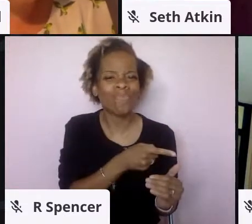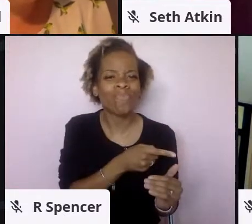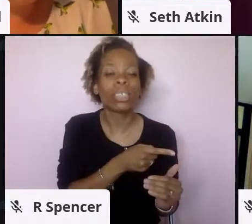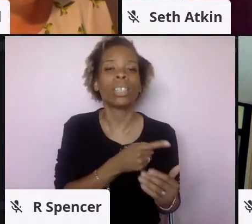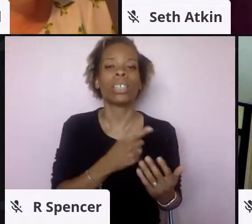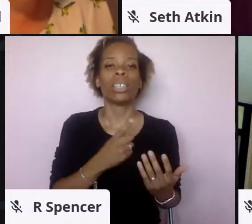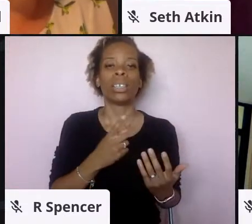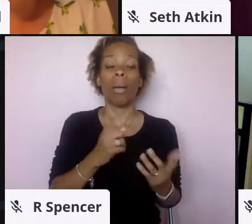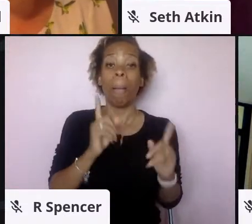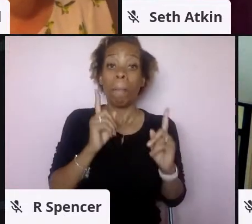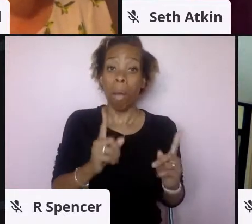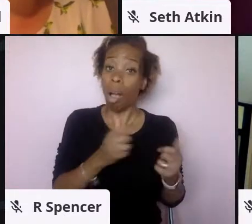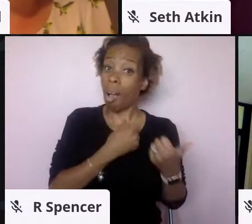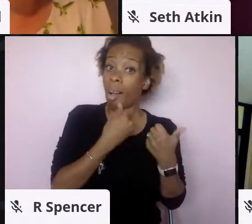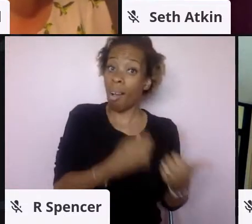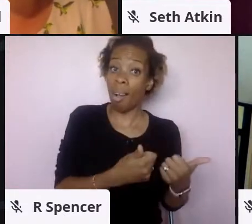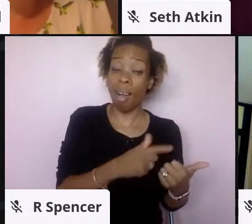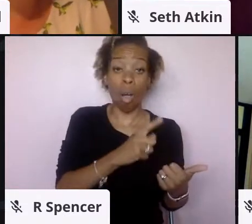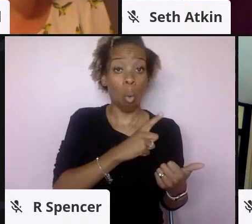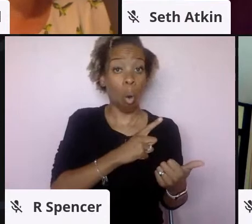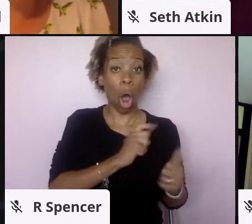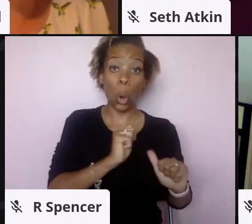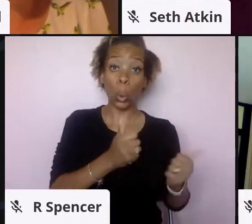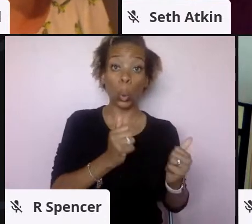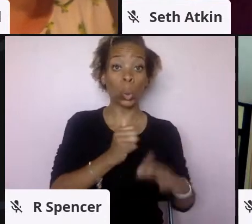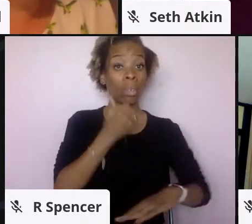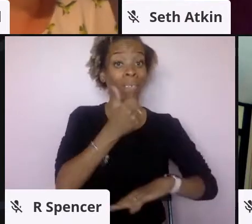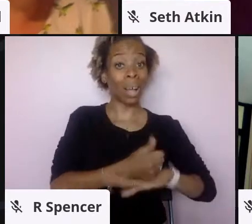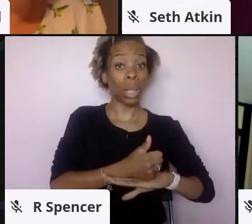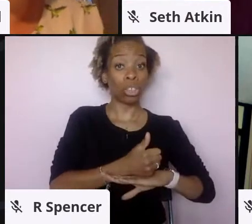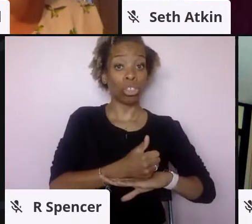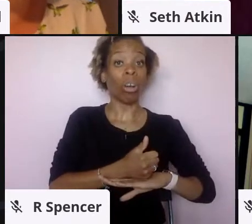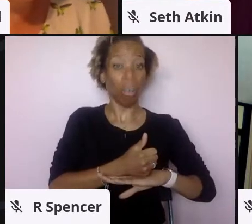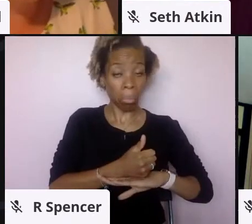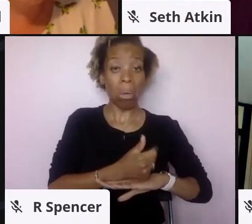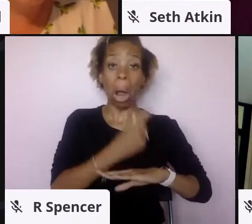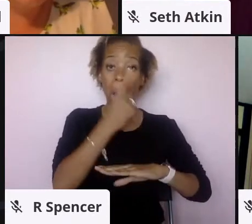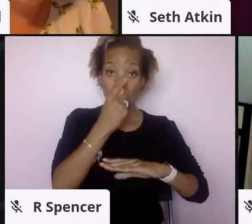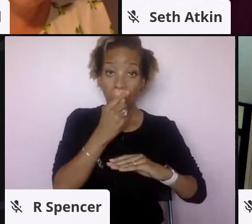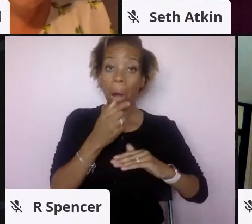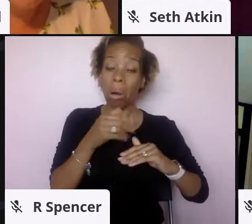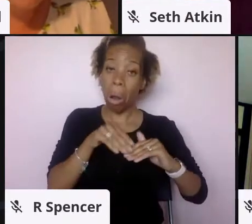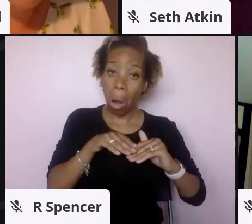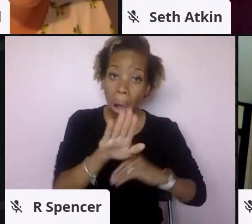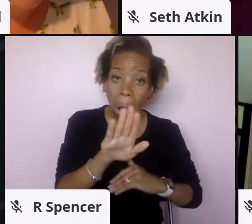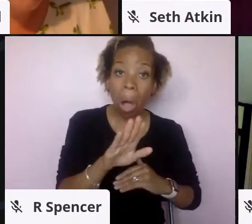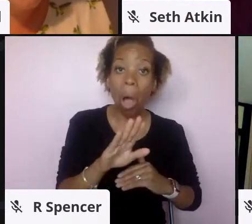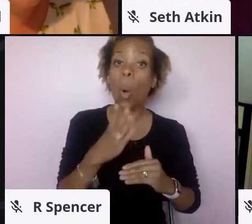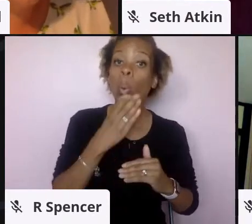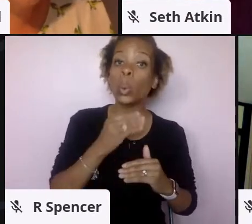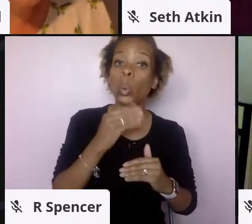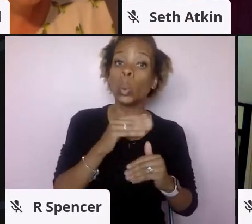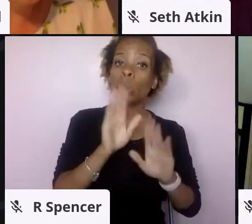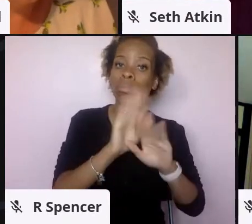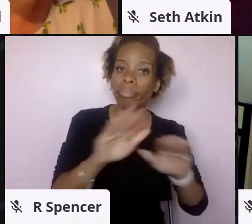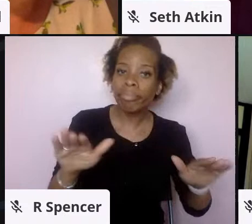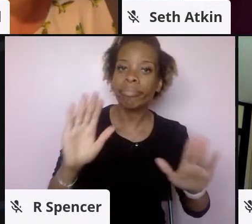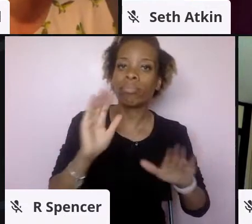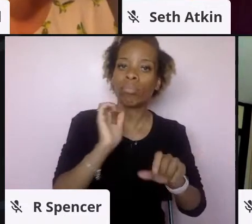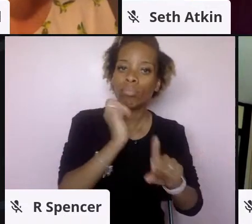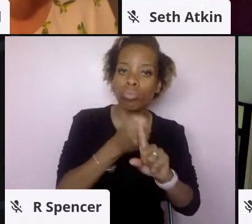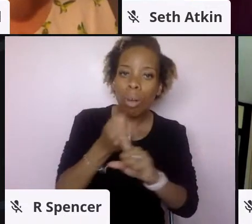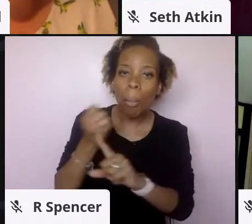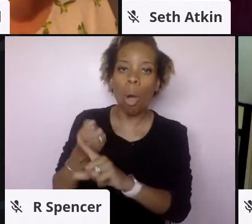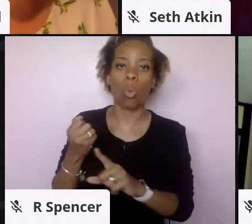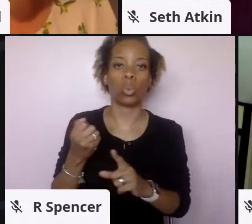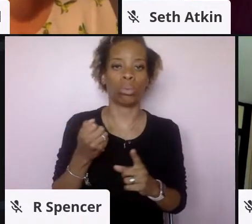that really helpful basis for holding employers to account on a lot of the issues that we are concerned with. So